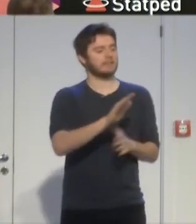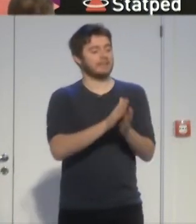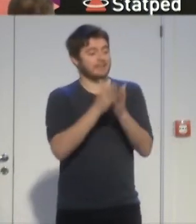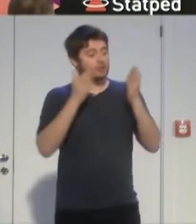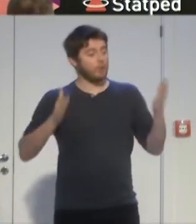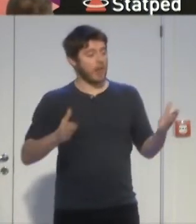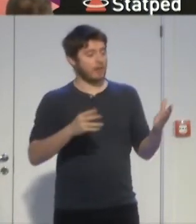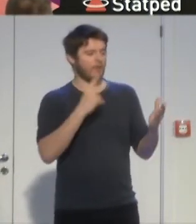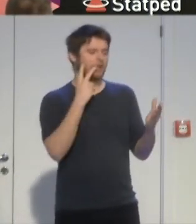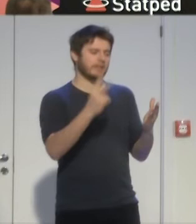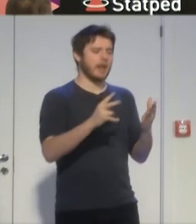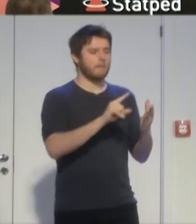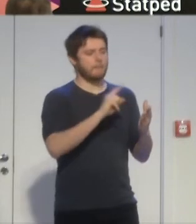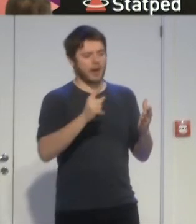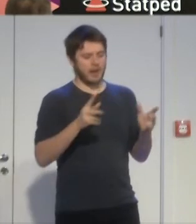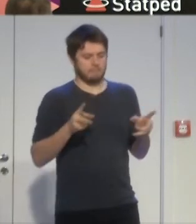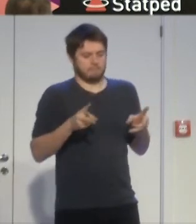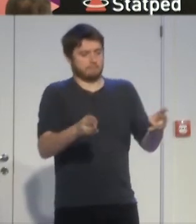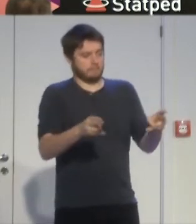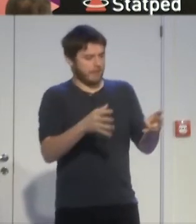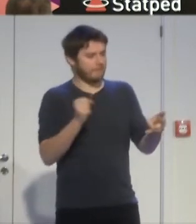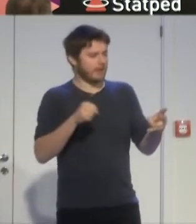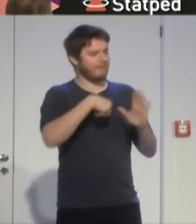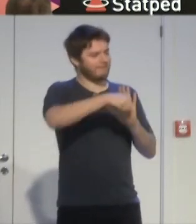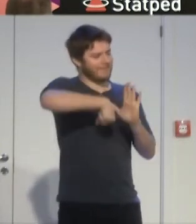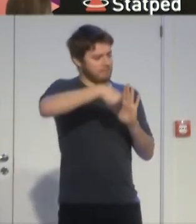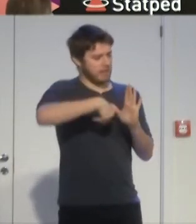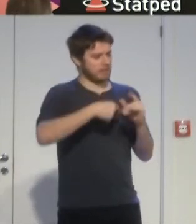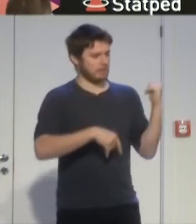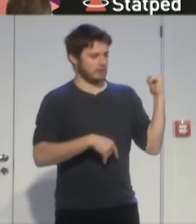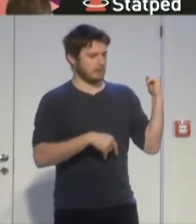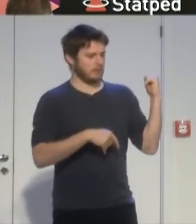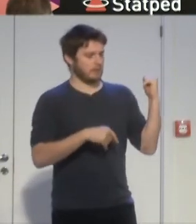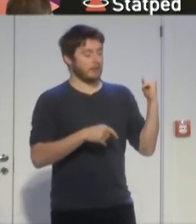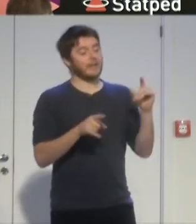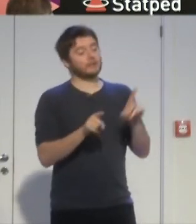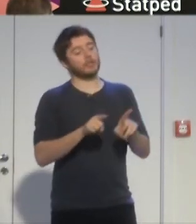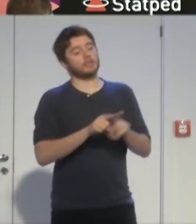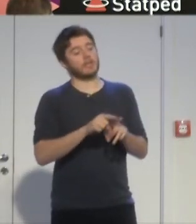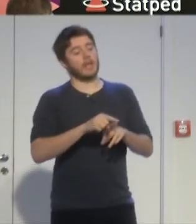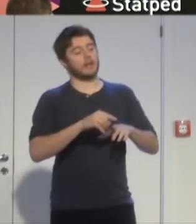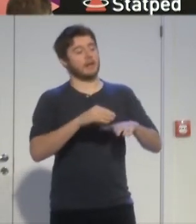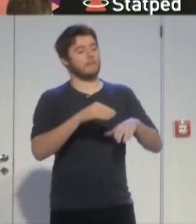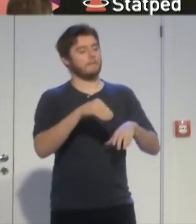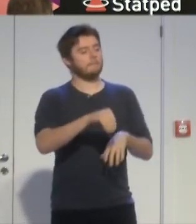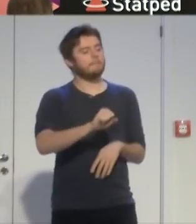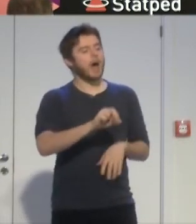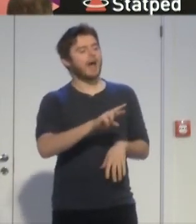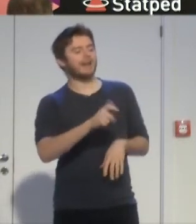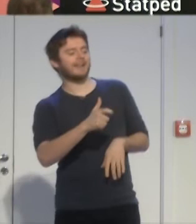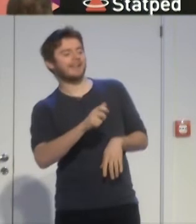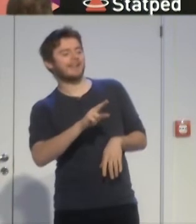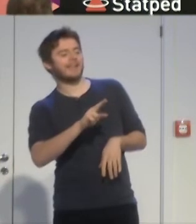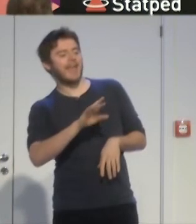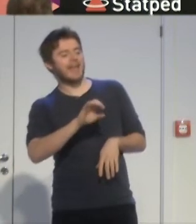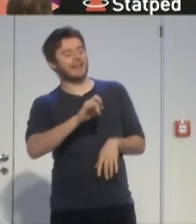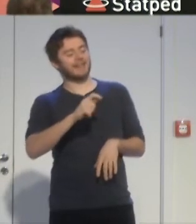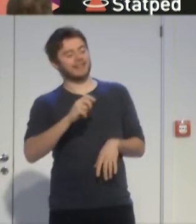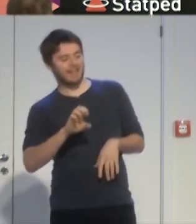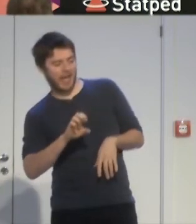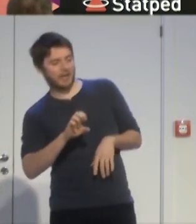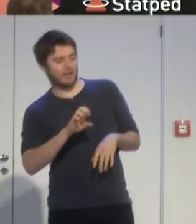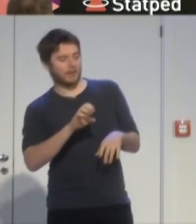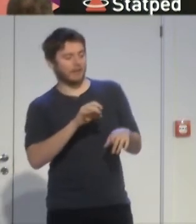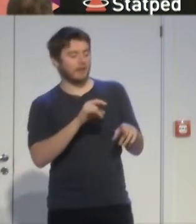this film. This trailer is when Sister Marguerite is trying to